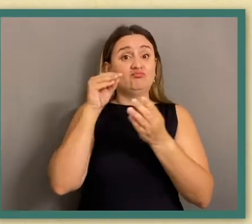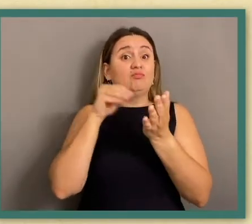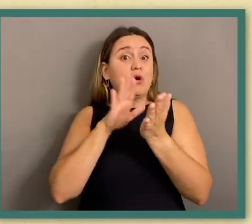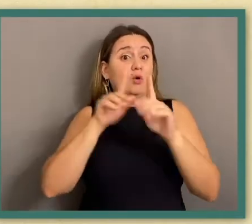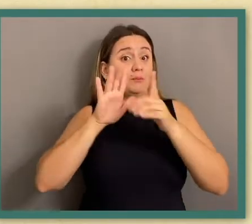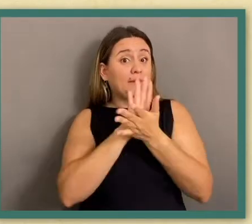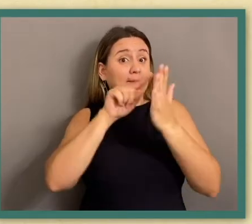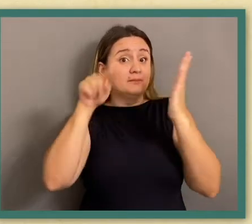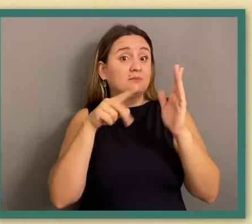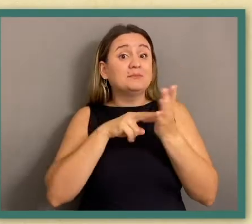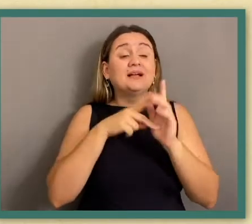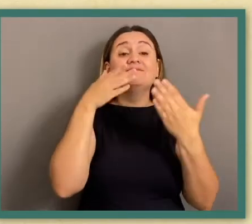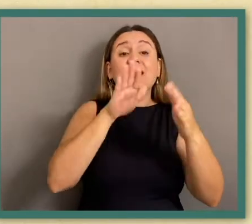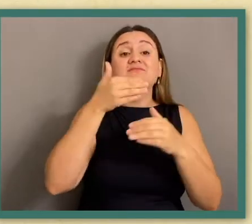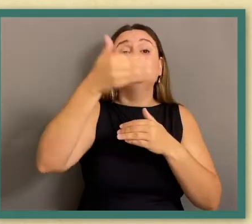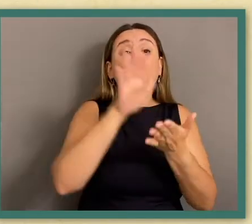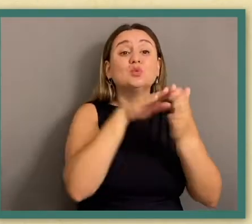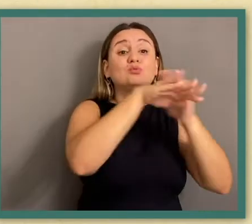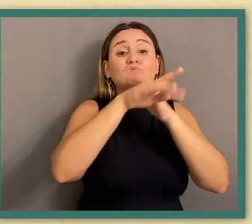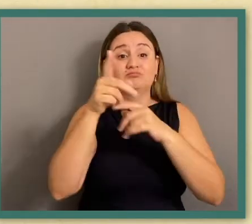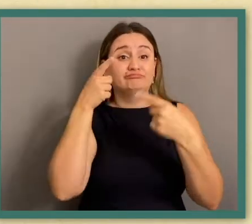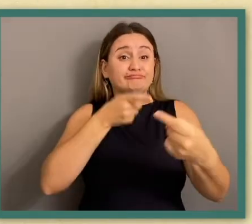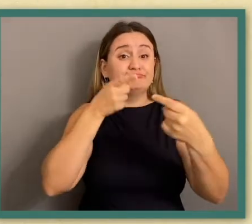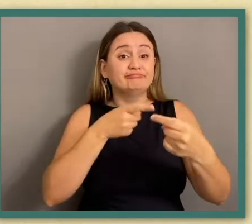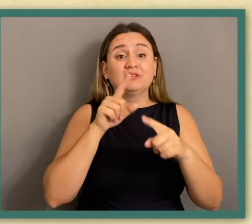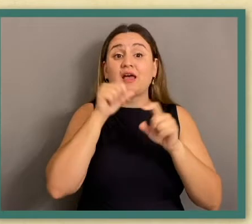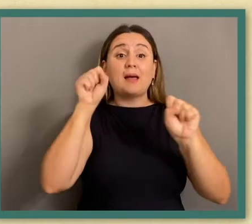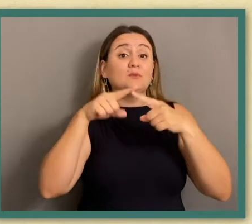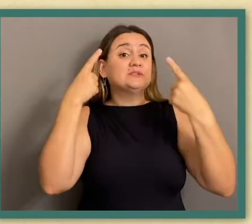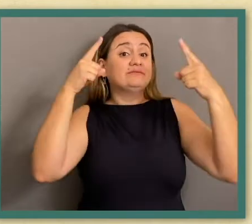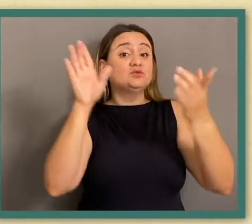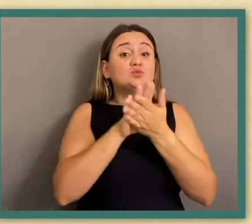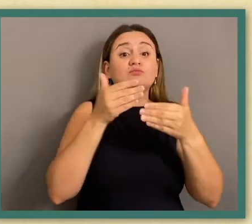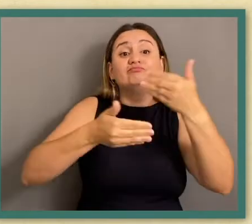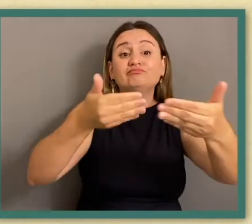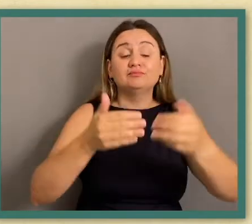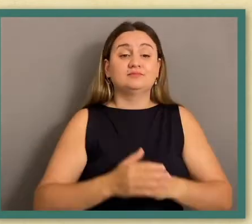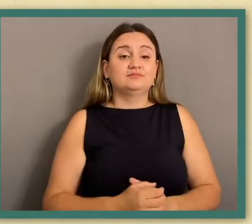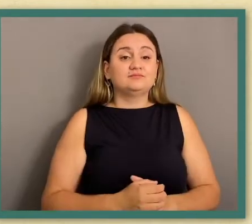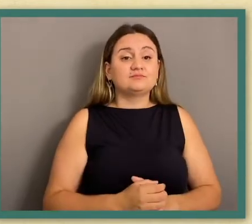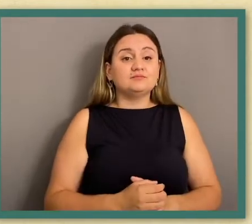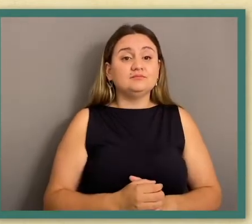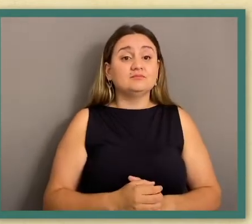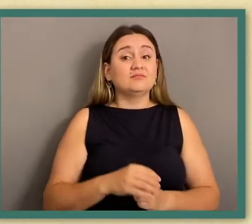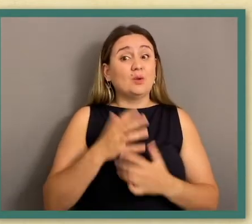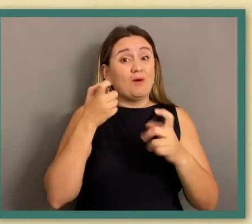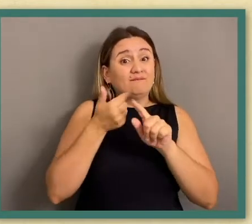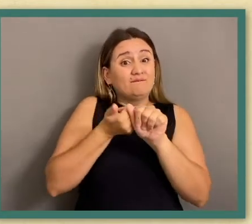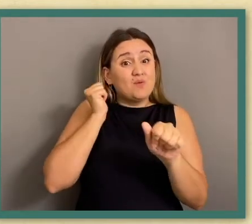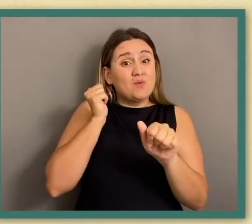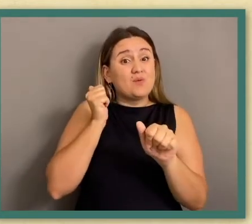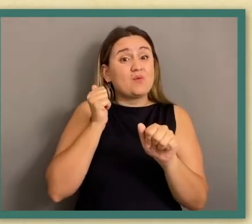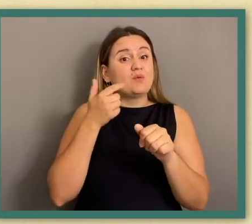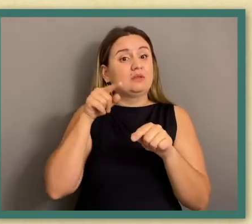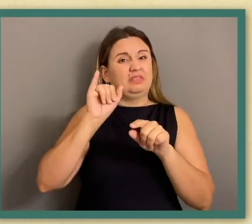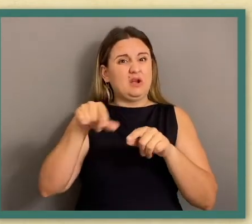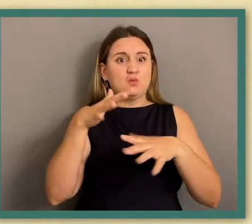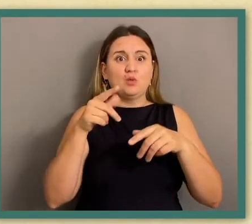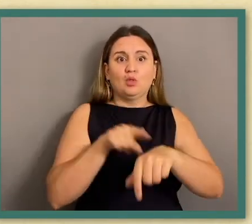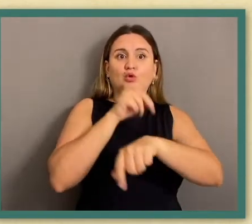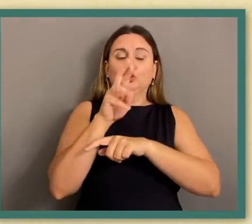face challenges getting into any other schools or being successful in school moving forward. So in order to avoid these